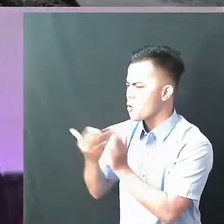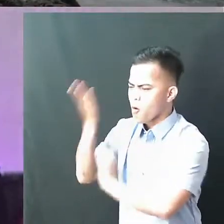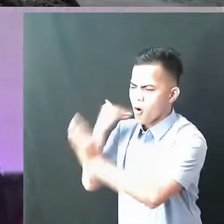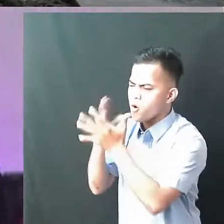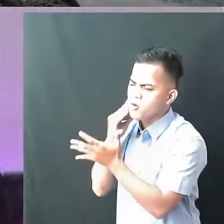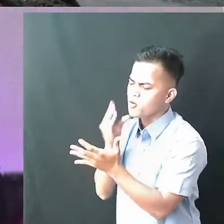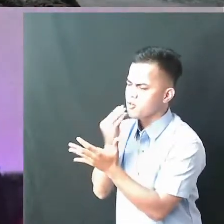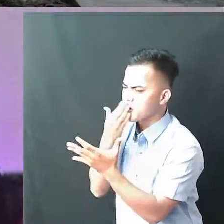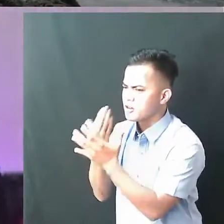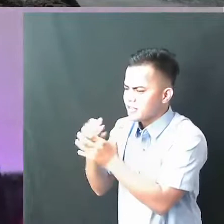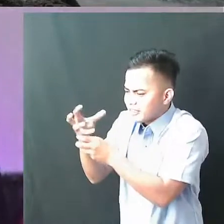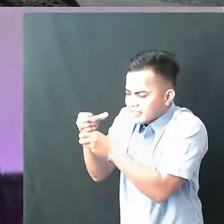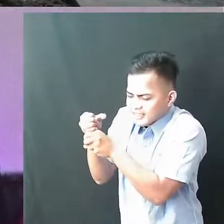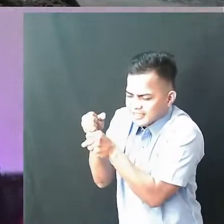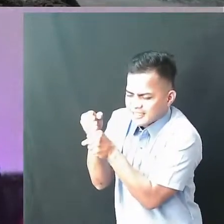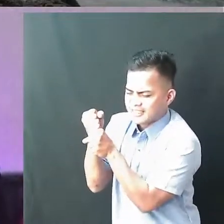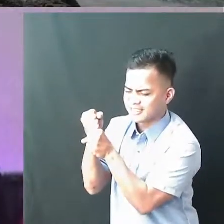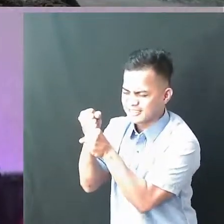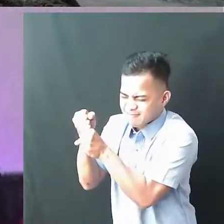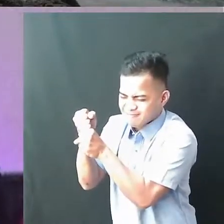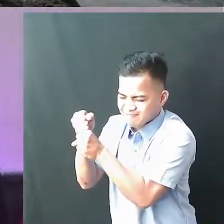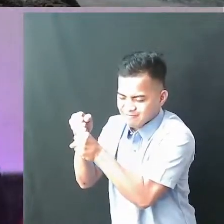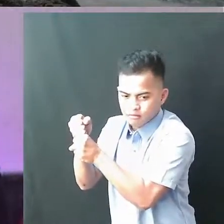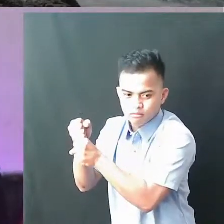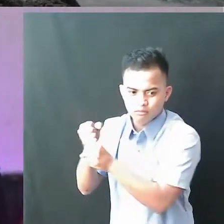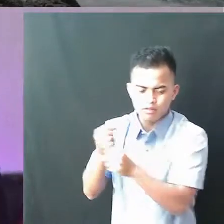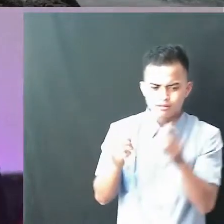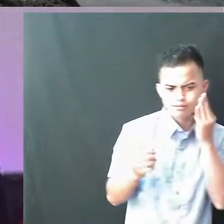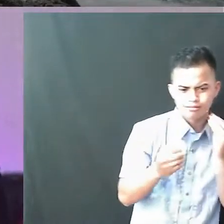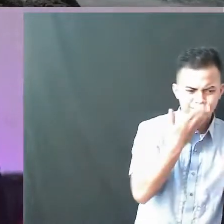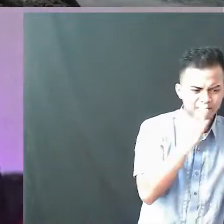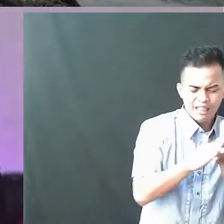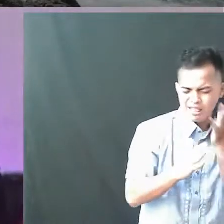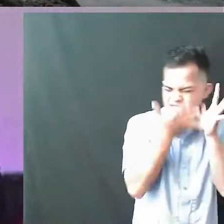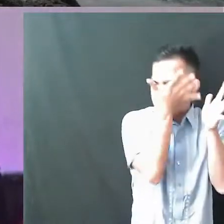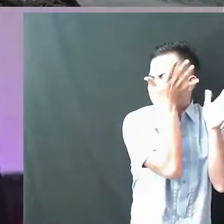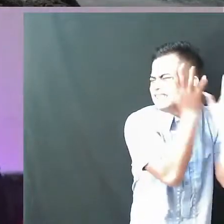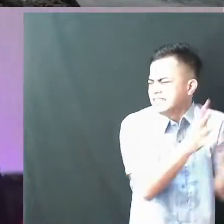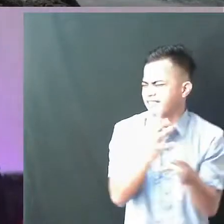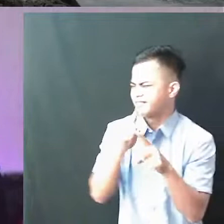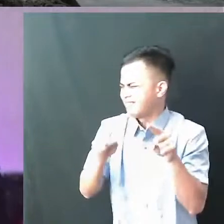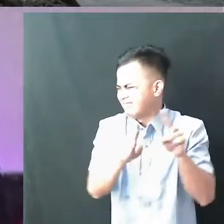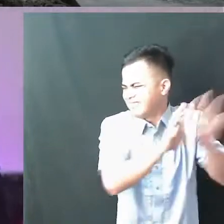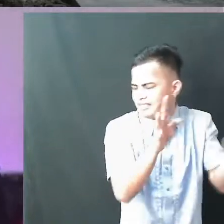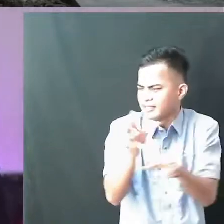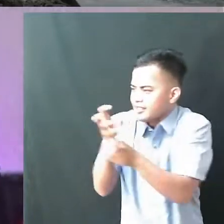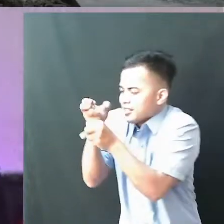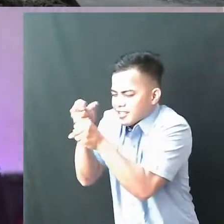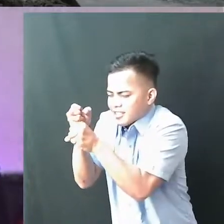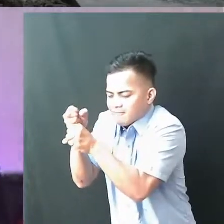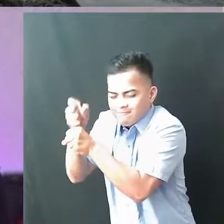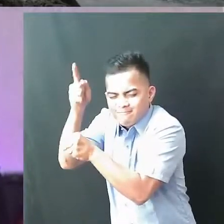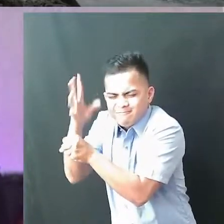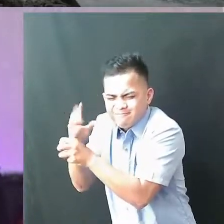back up a little bit. Gupti na maligung kanang maayo. Are you holding on to